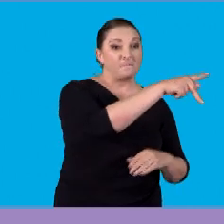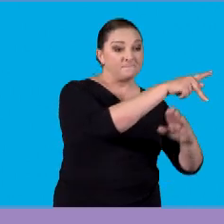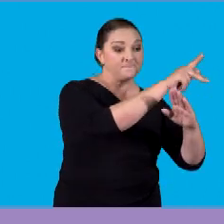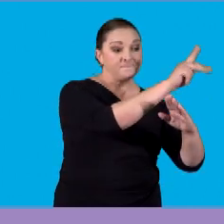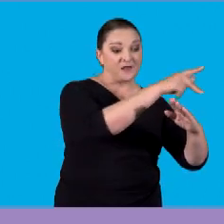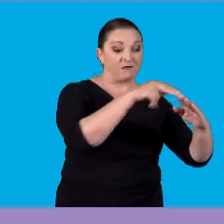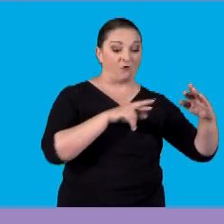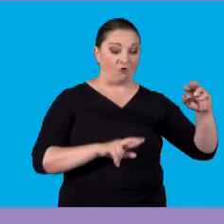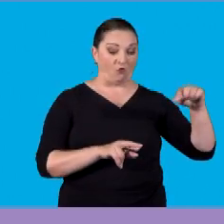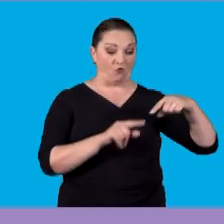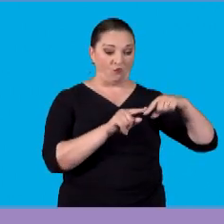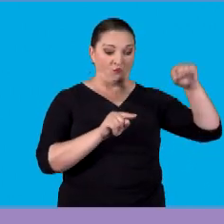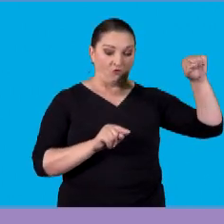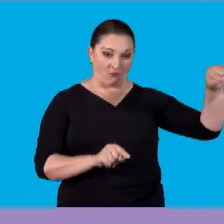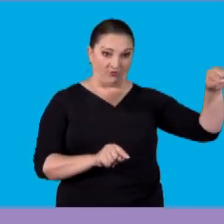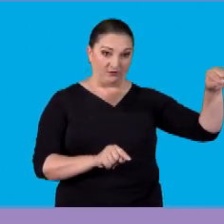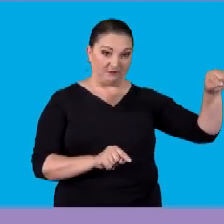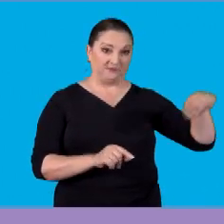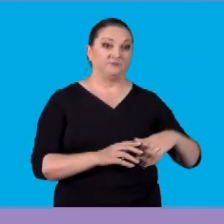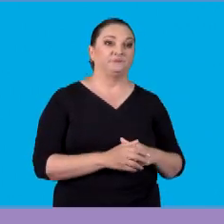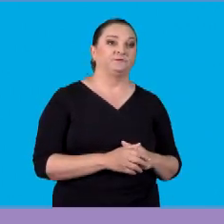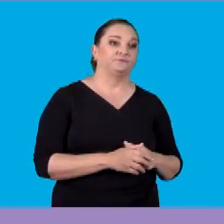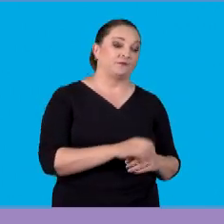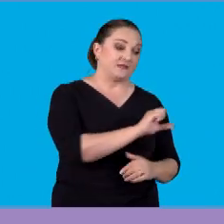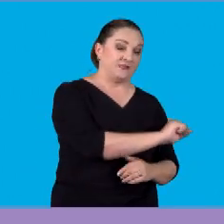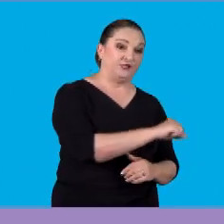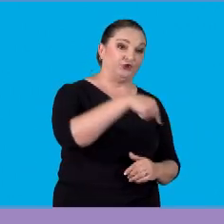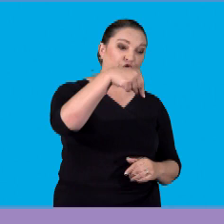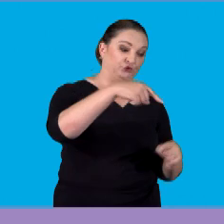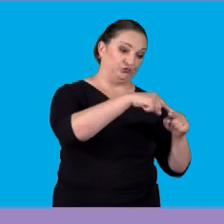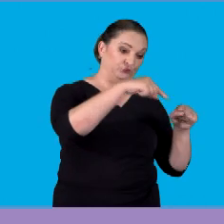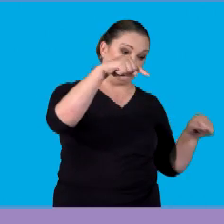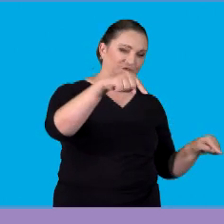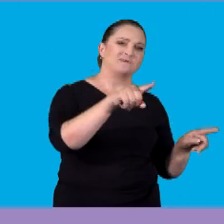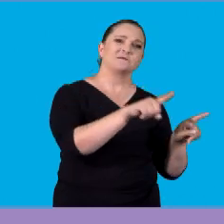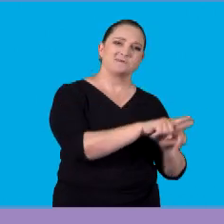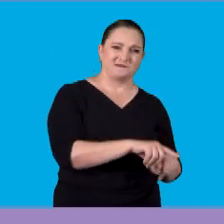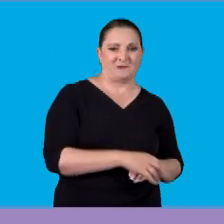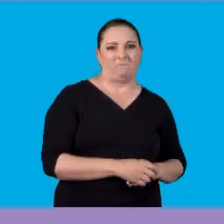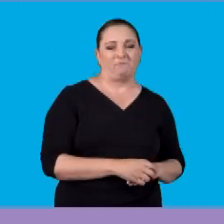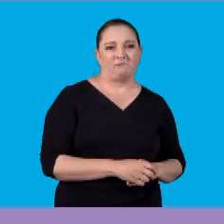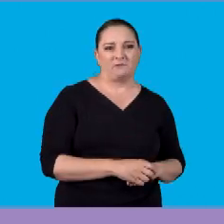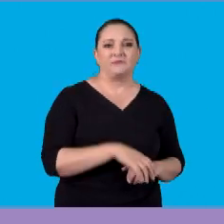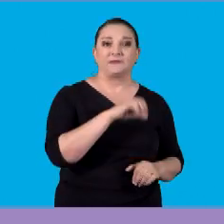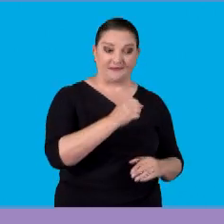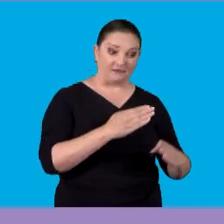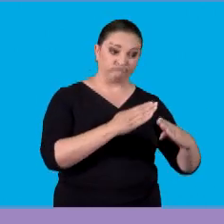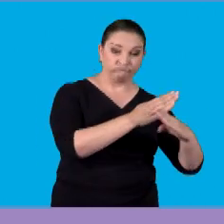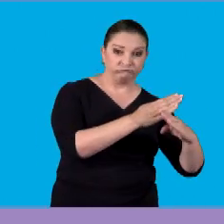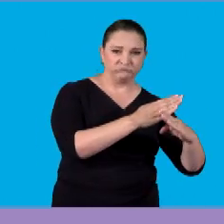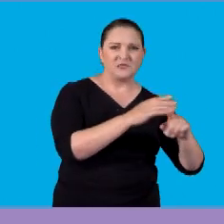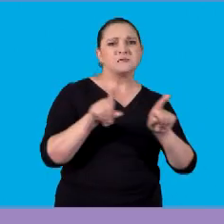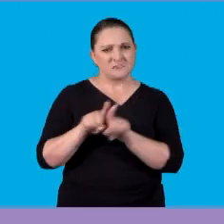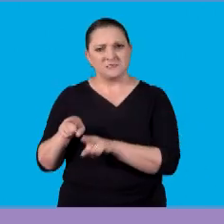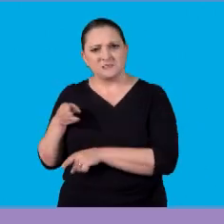is equals to SQ. So those diagonals themselves are equal. So yes, they do bisect